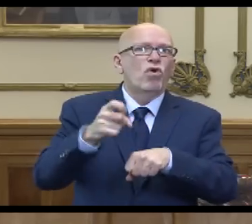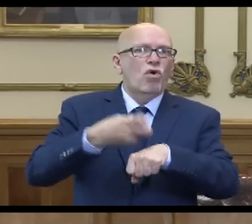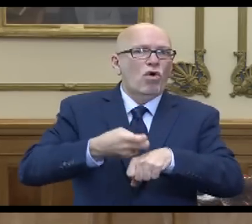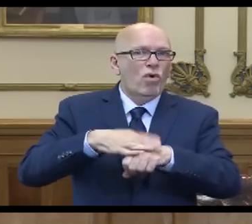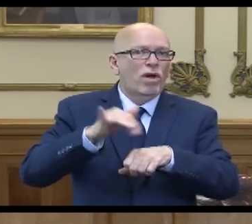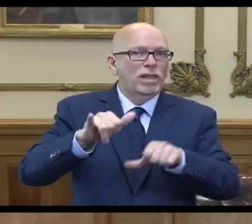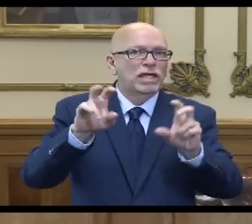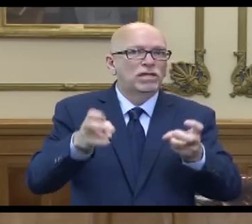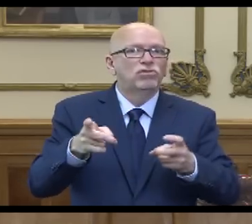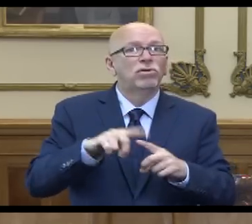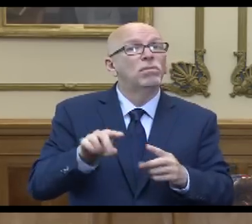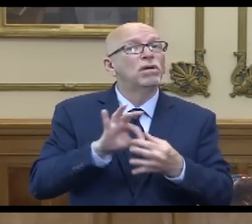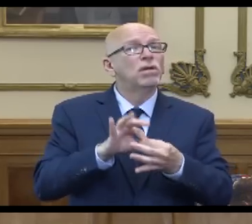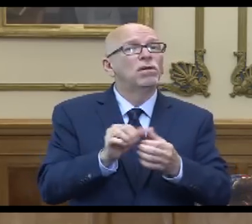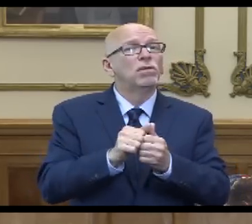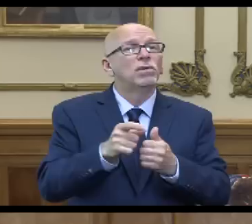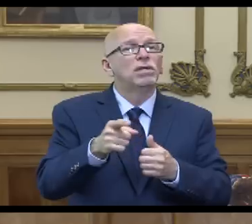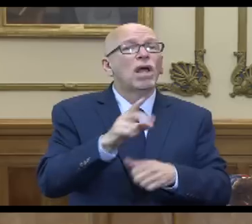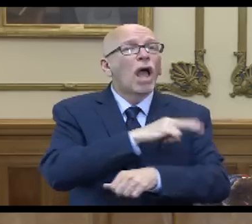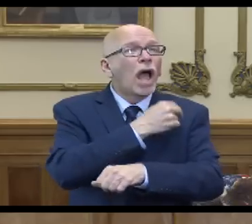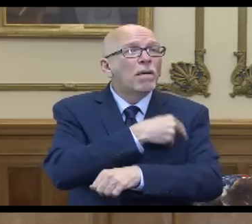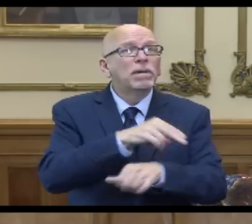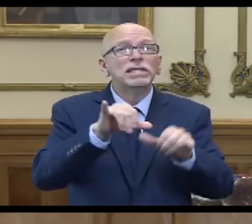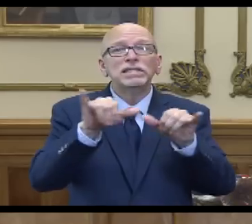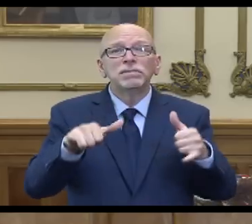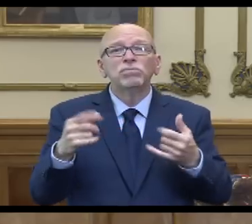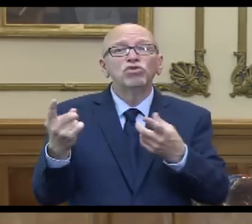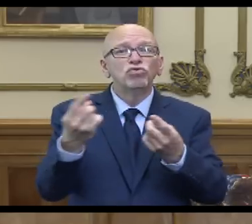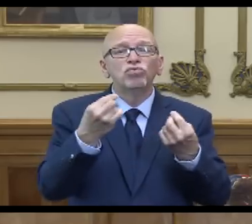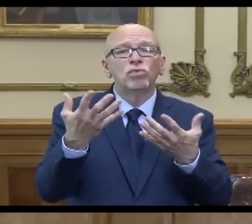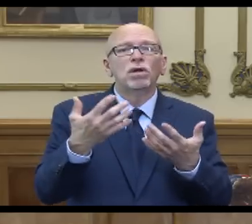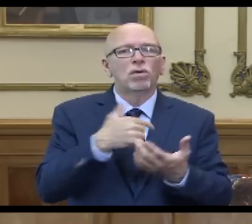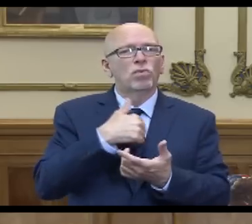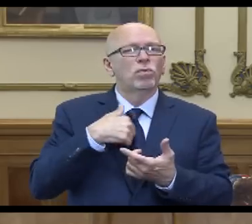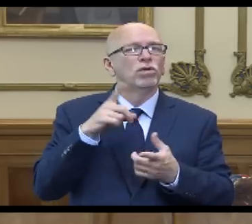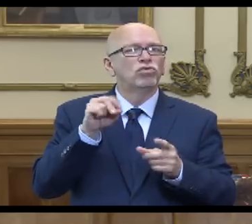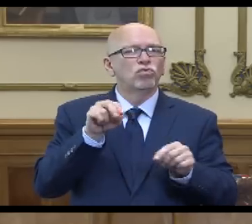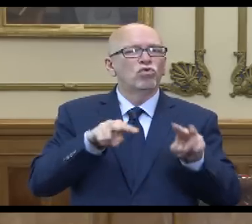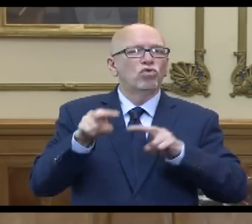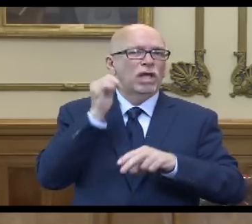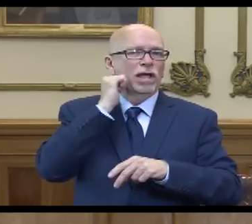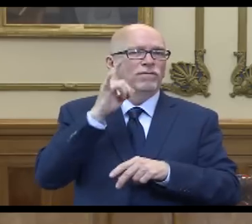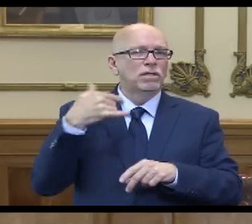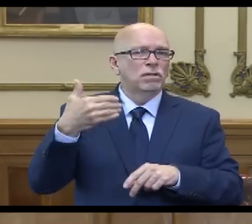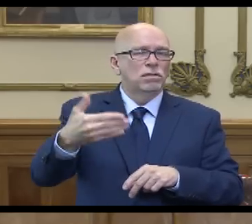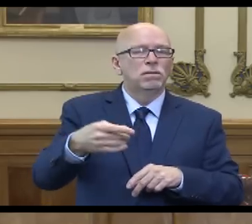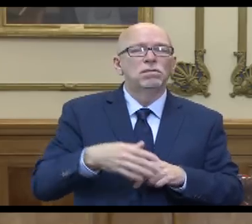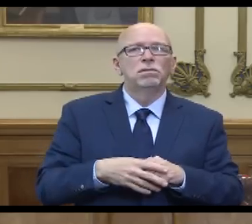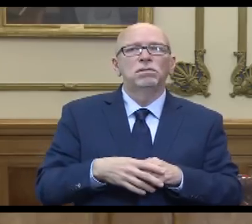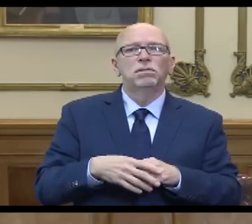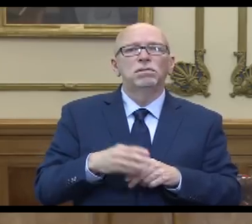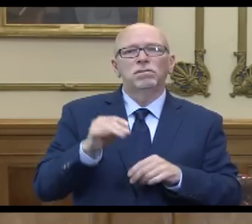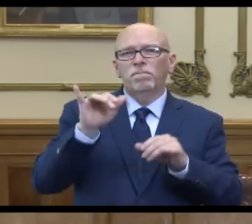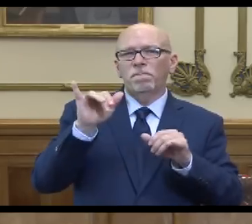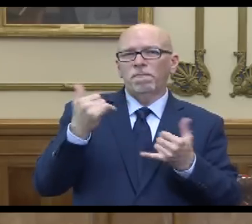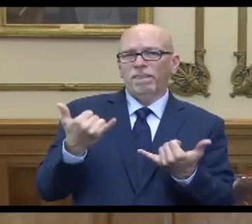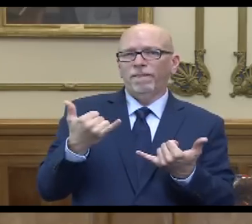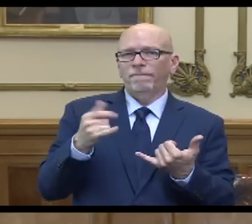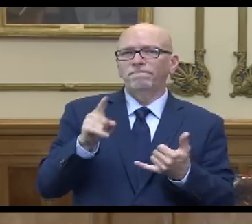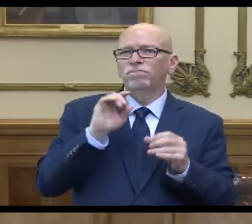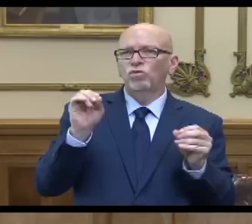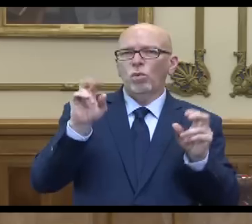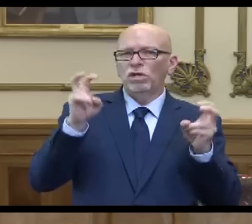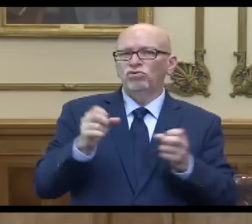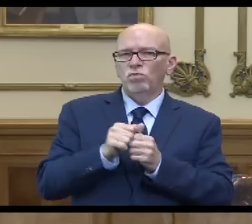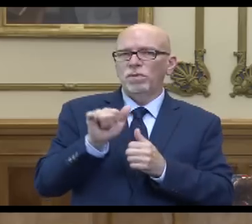on this. With regards to what the hospital systems are doing, we do look at that on a regular basis, and at this time there is no issue